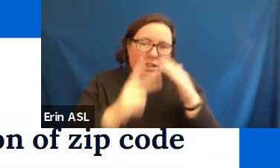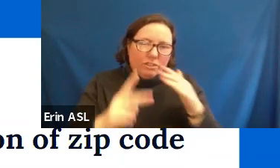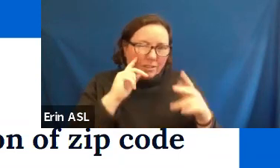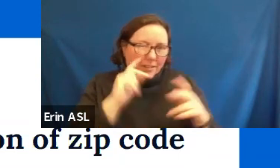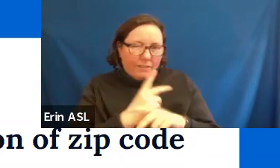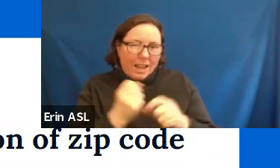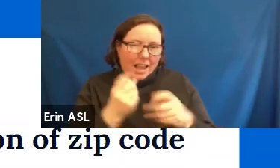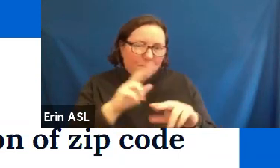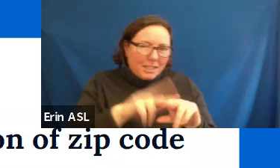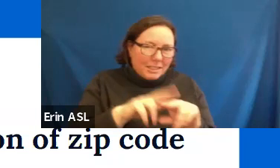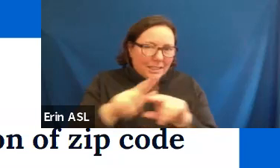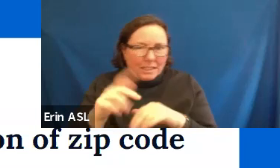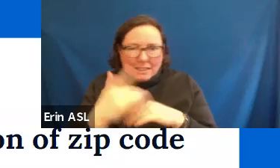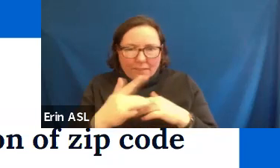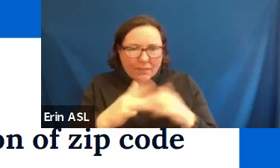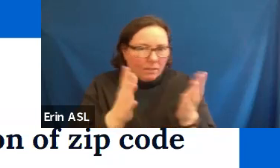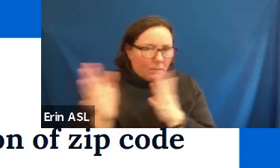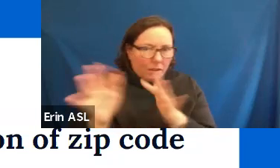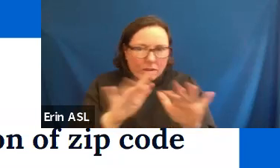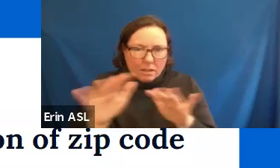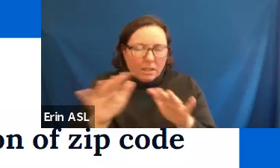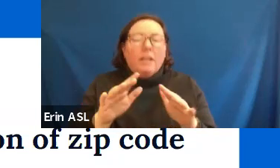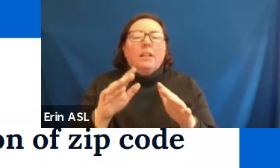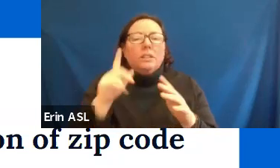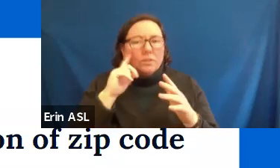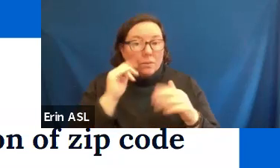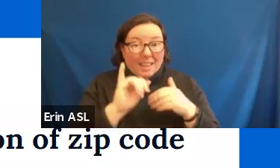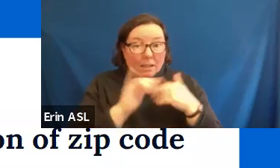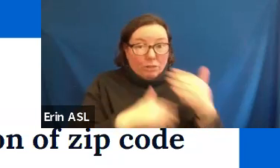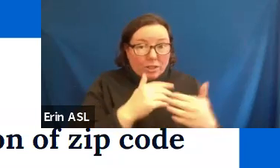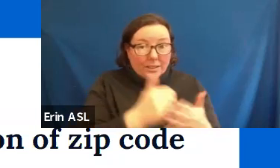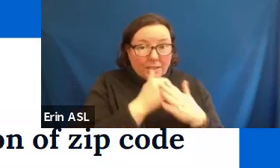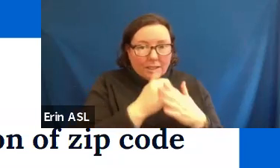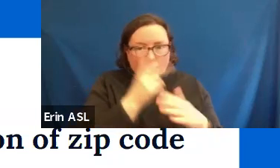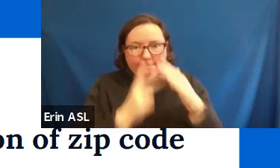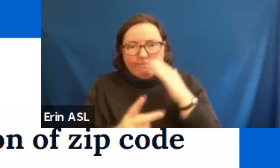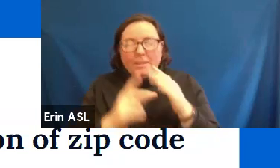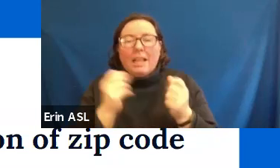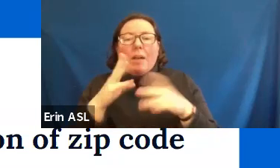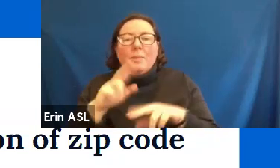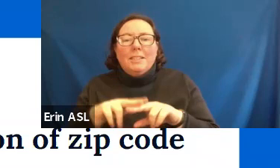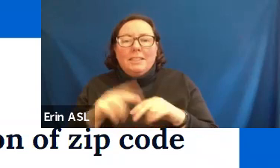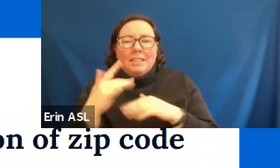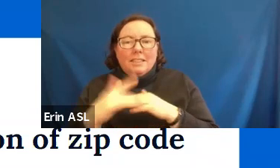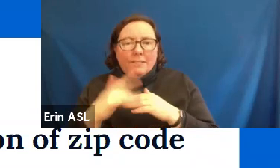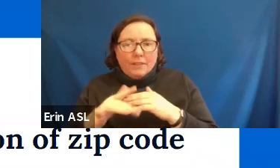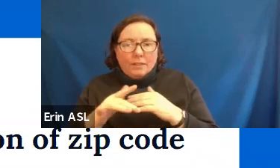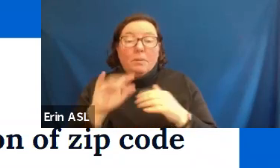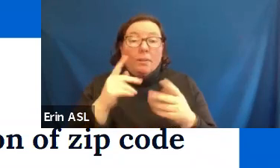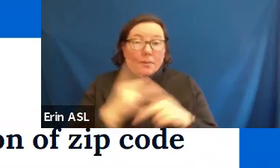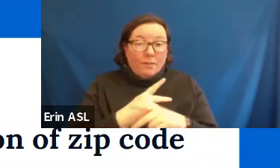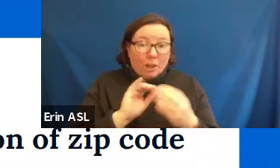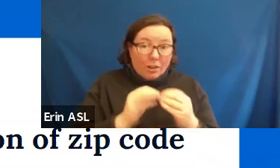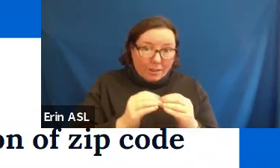process, it's determined how many invitations will be sent. And so once you have that number, 20% of those seats